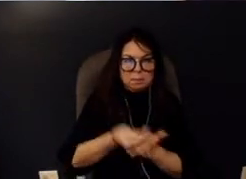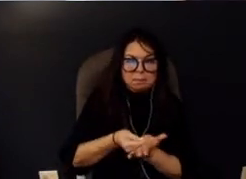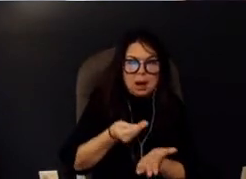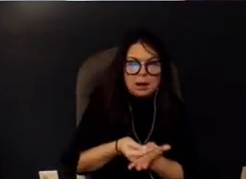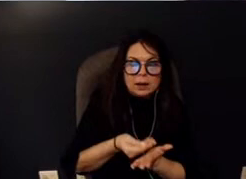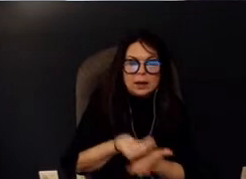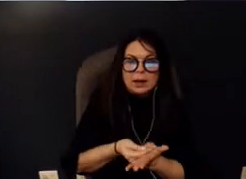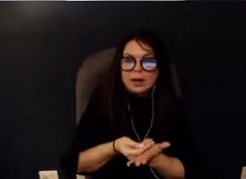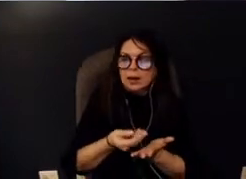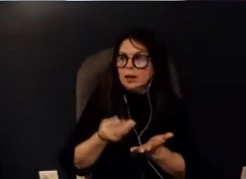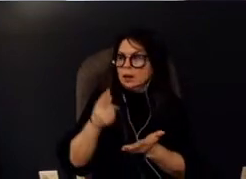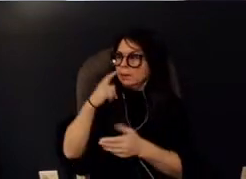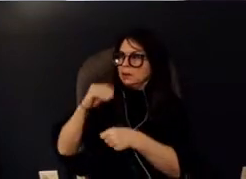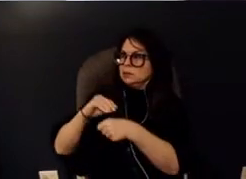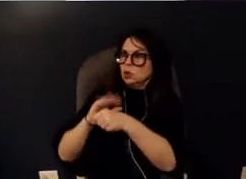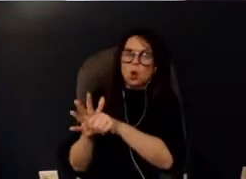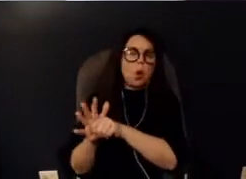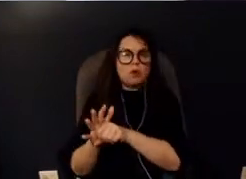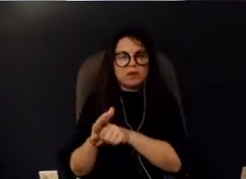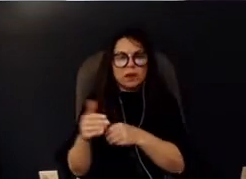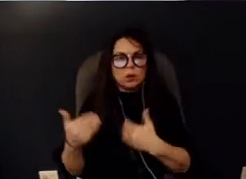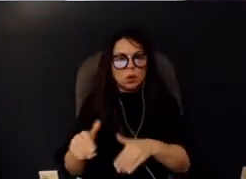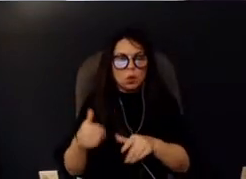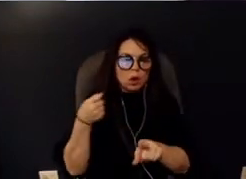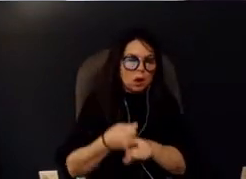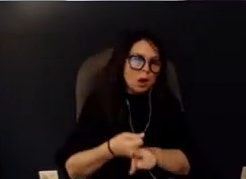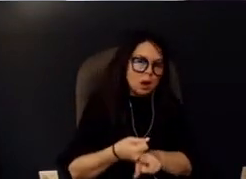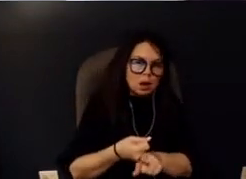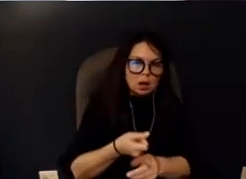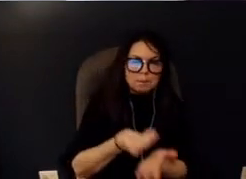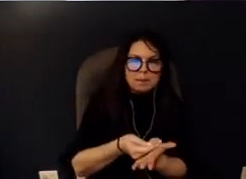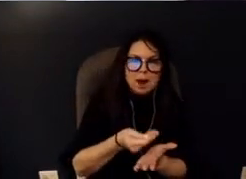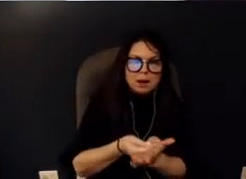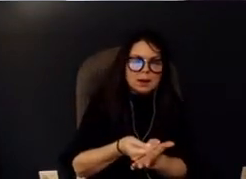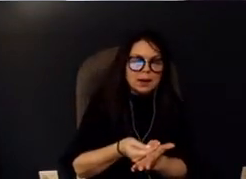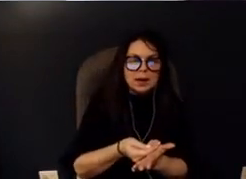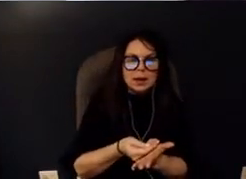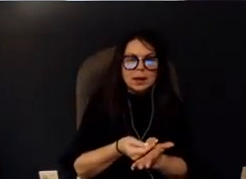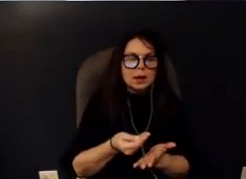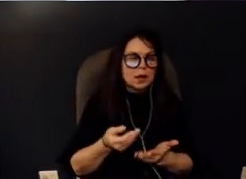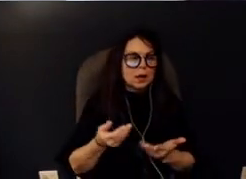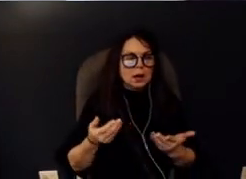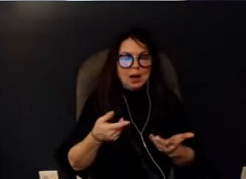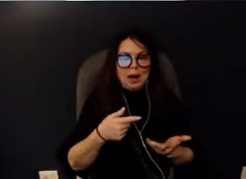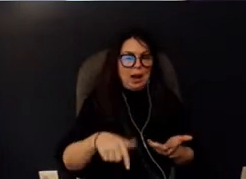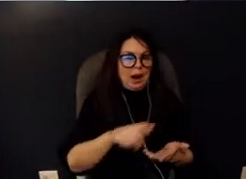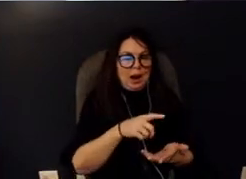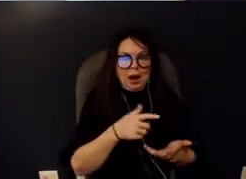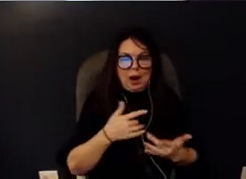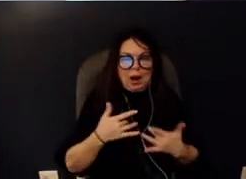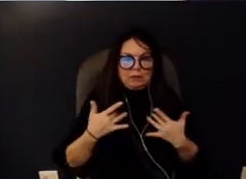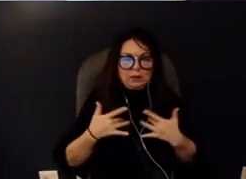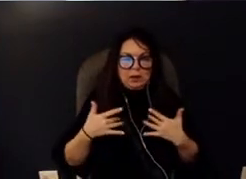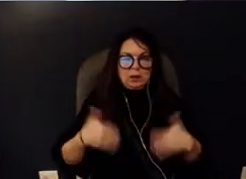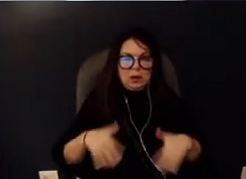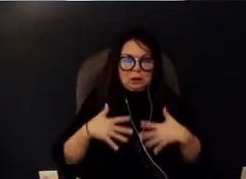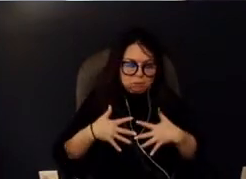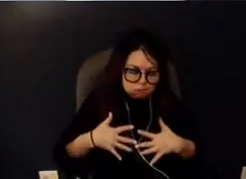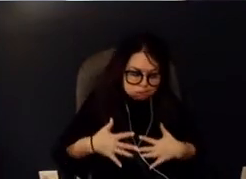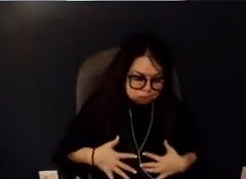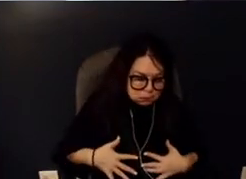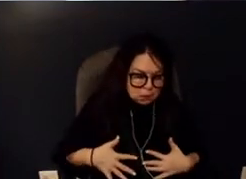downturn that's so deeply distressful and impacting our collective mental